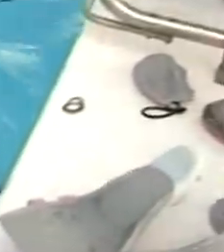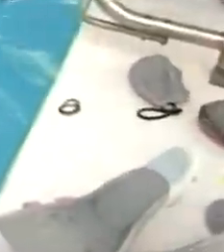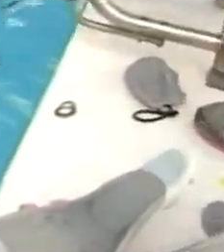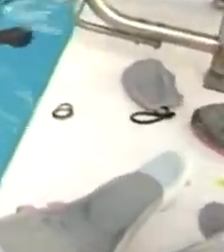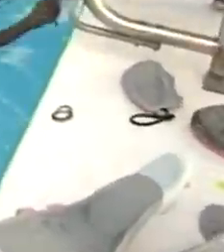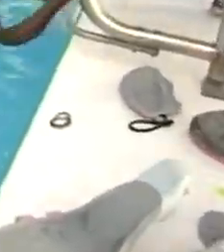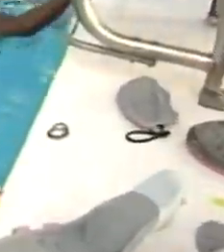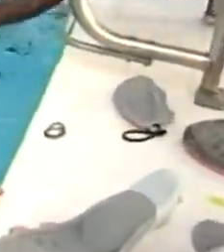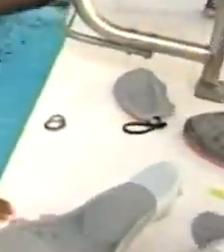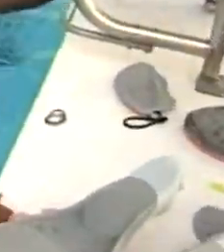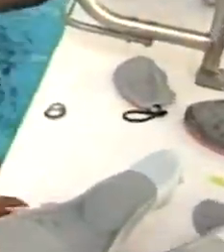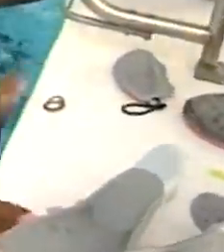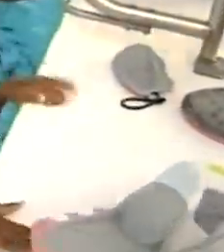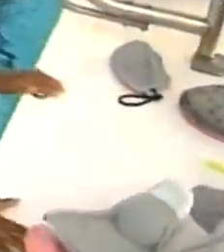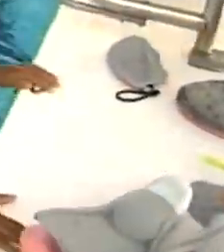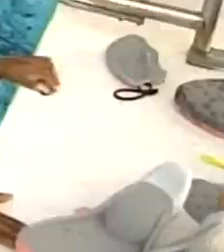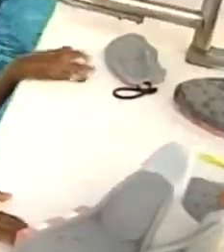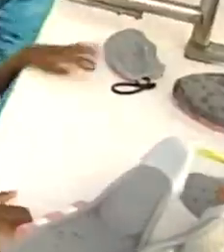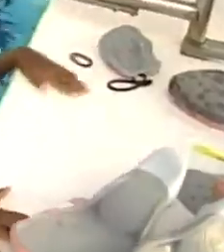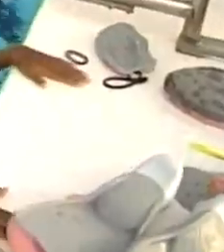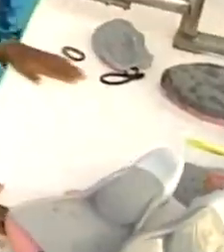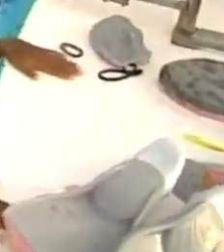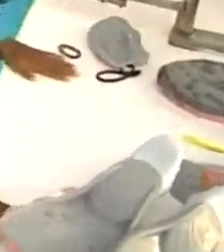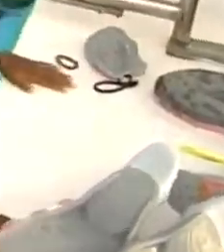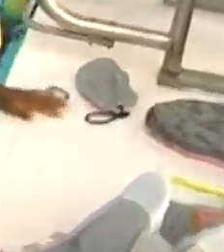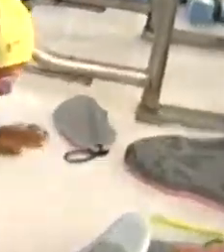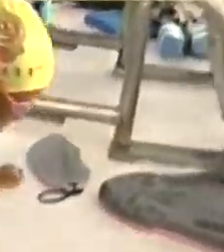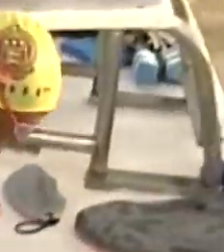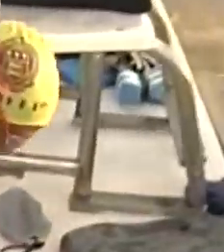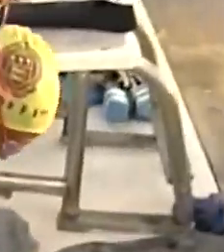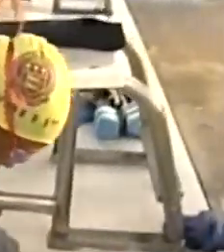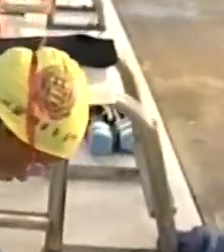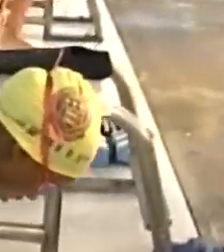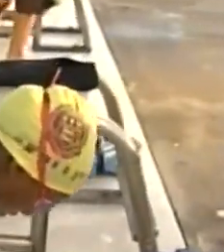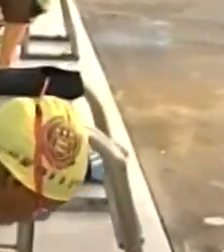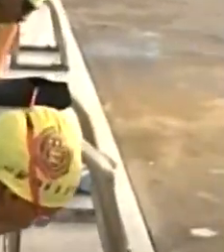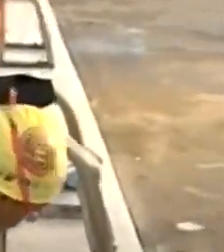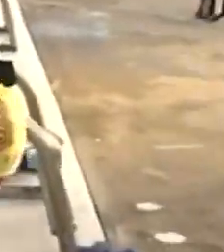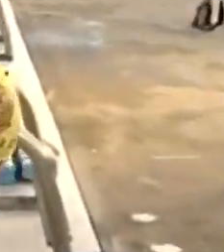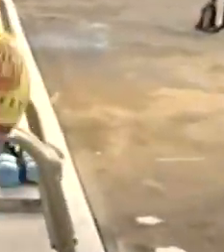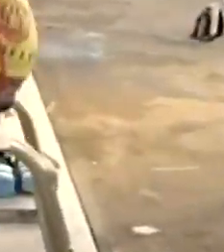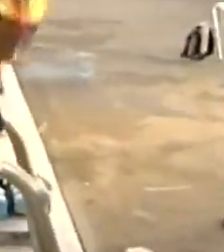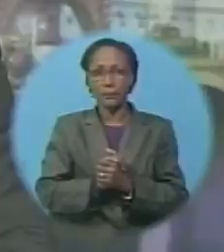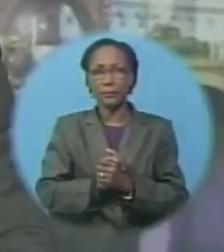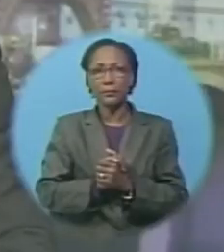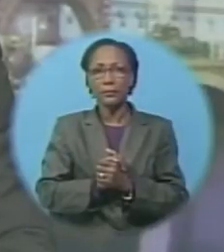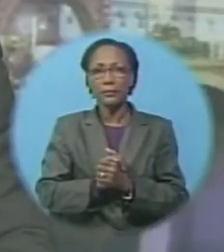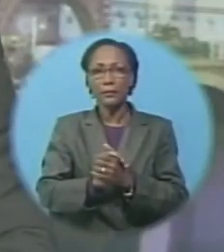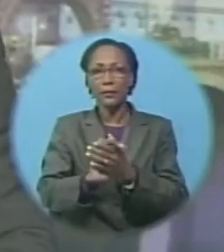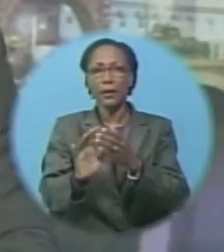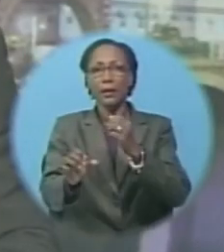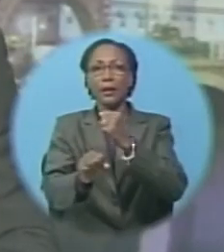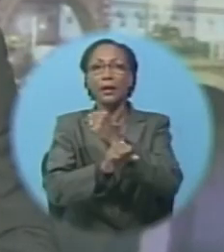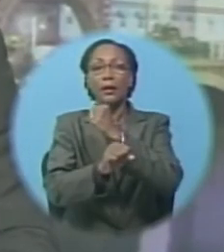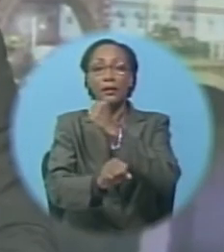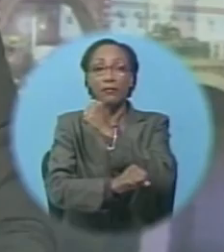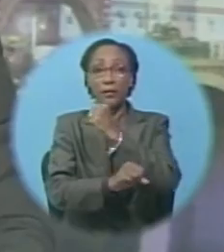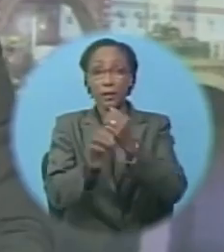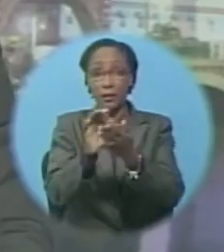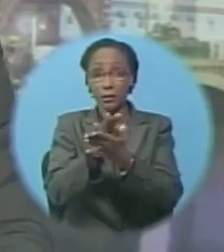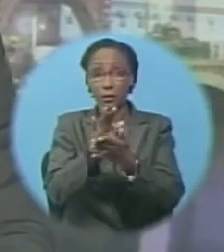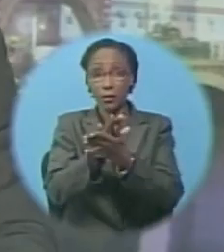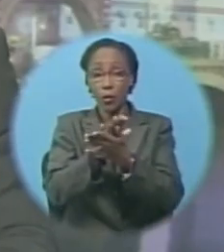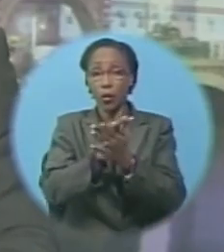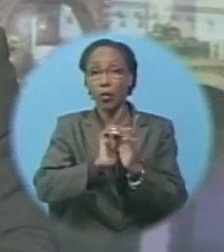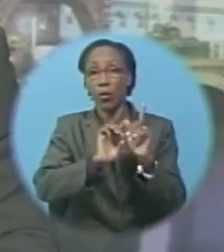will meet Chris Cortis in Canada and the championships will begin on December 6. Well the Foundation